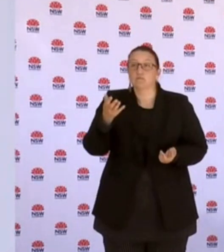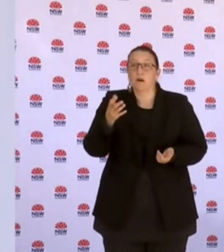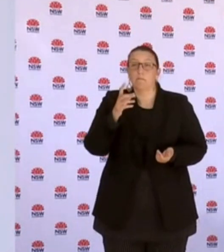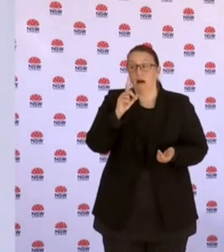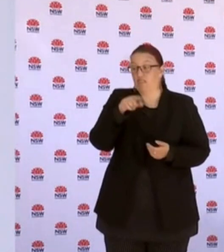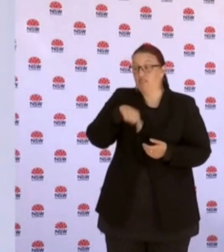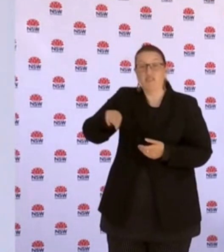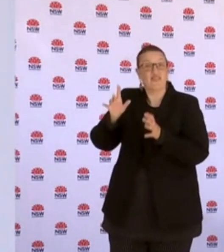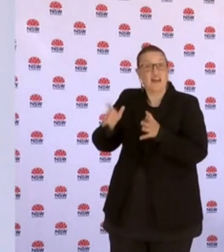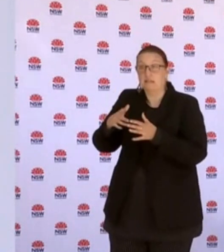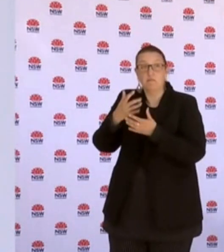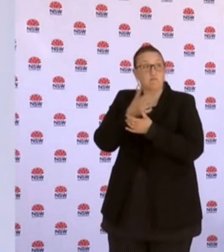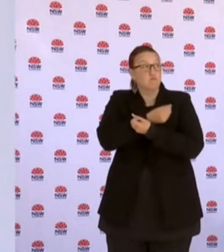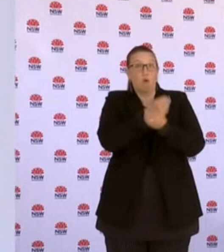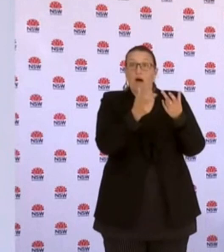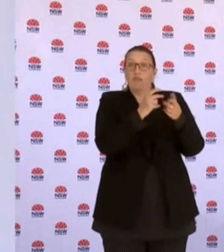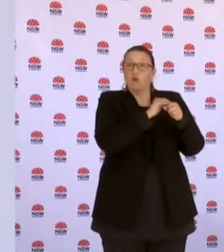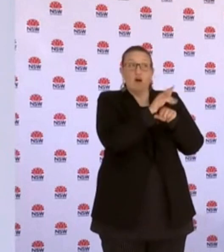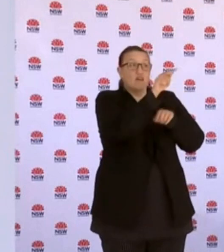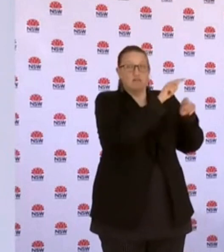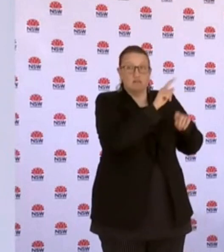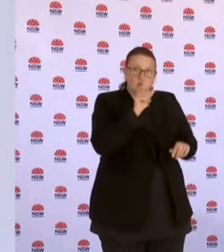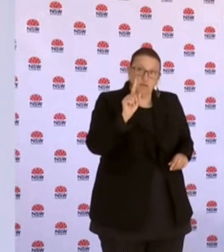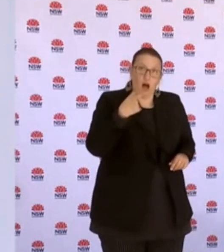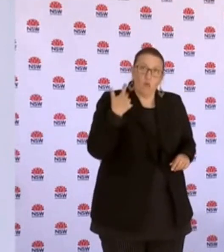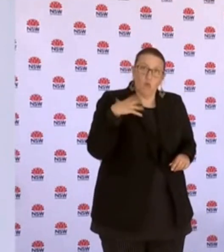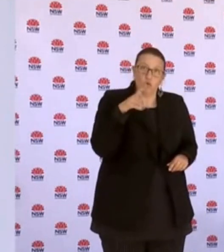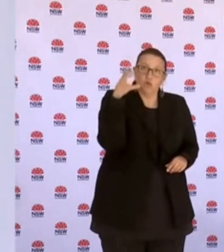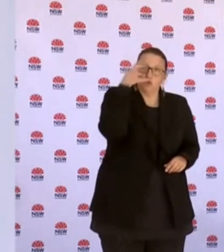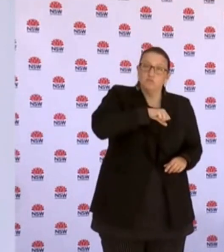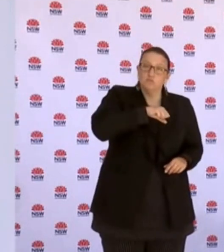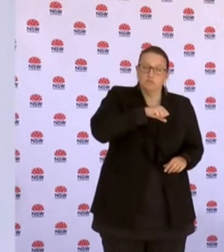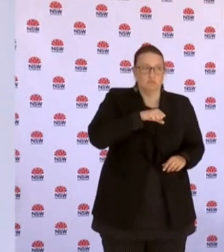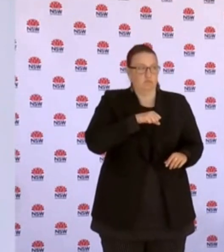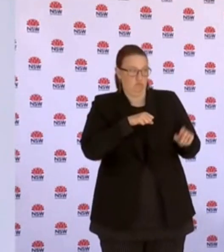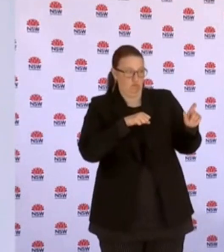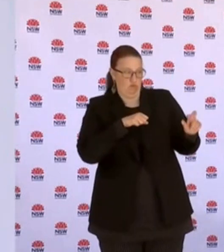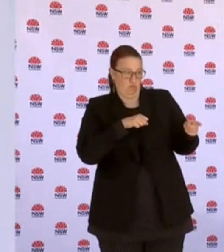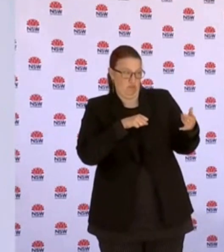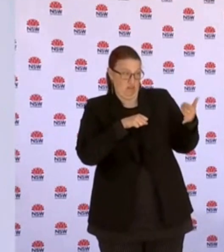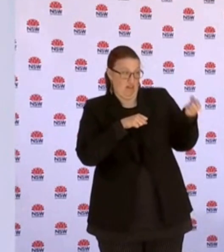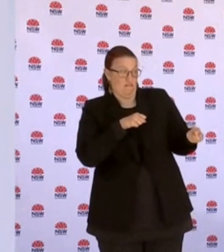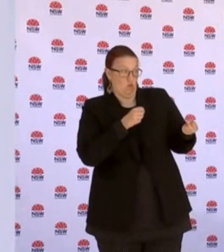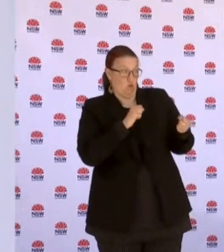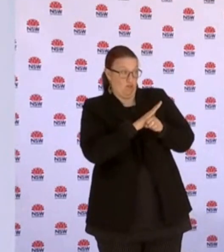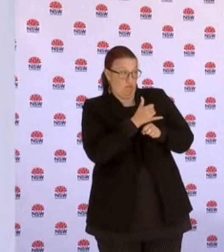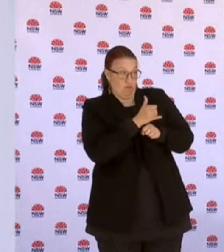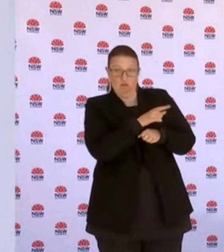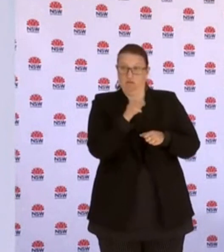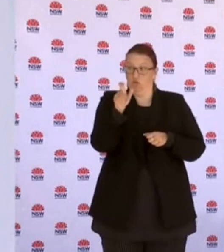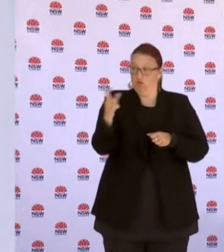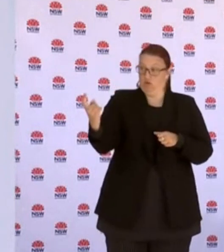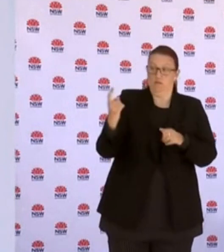they're going, and assume everyone near you is probably got COVID. So that means that